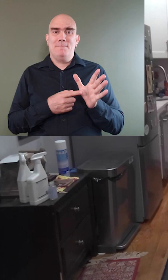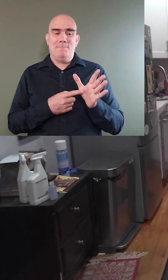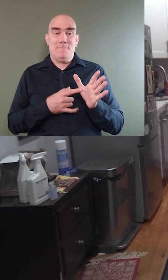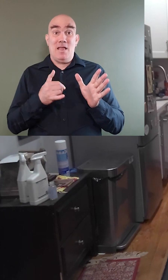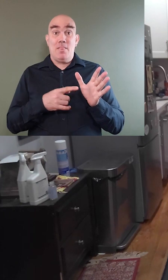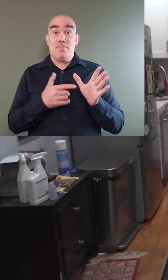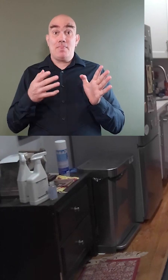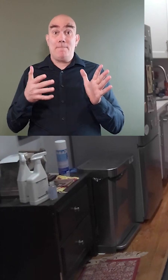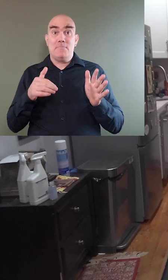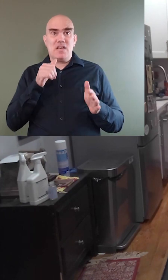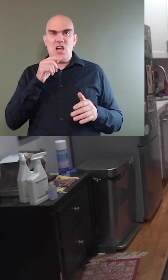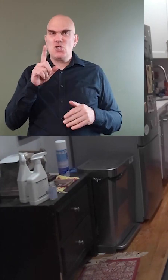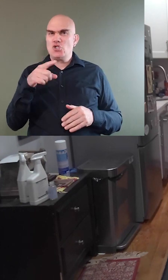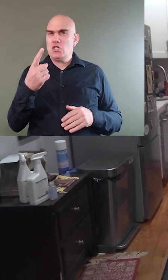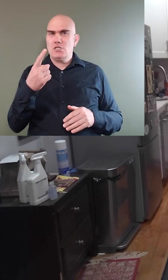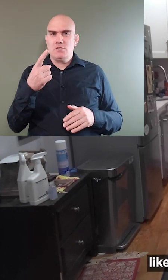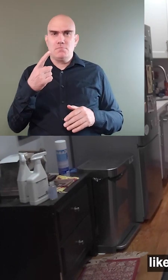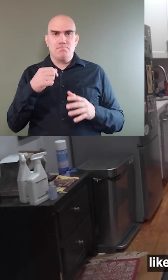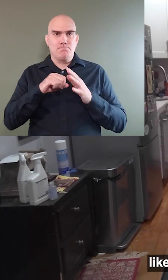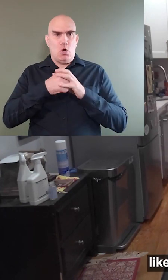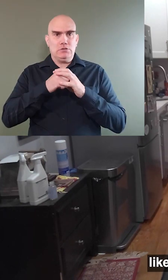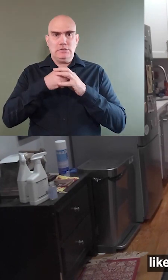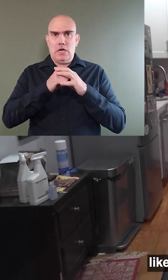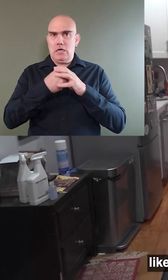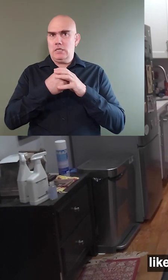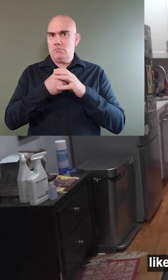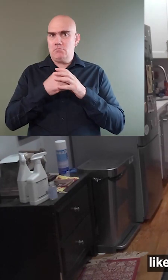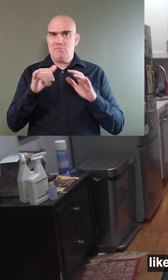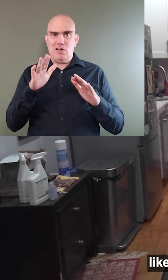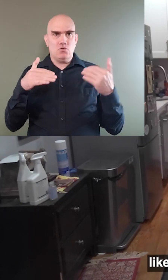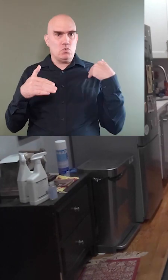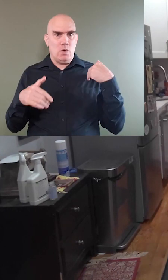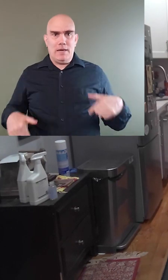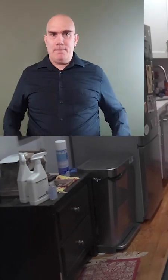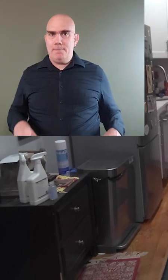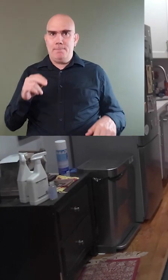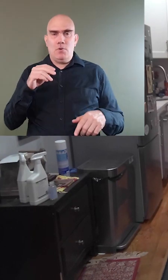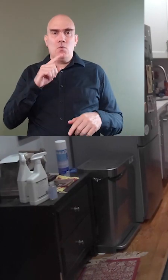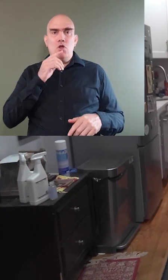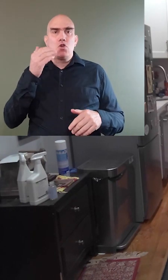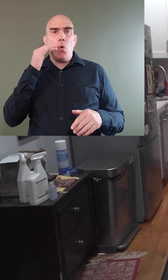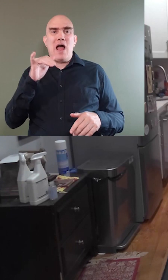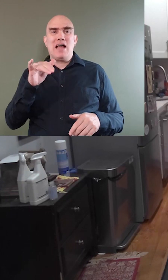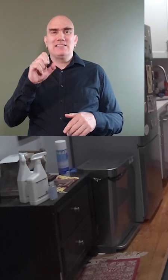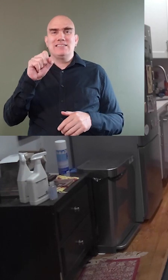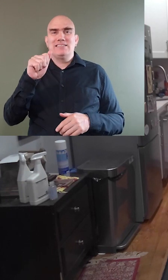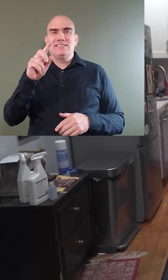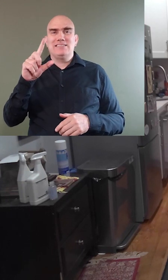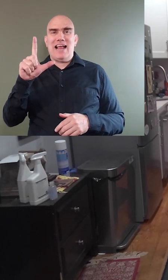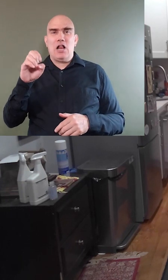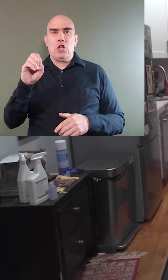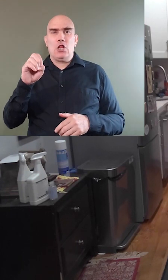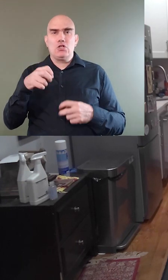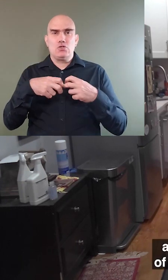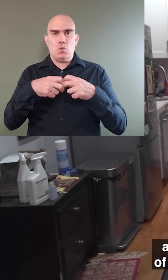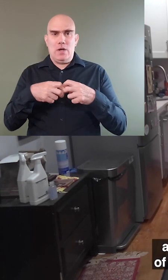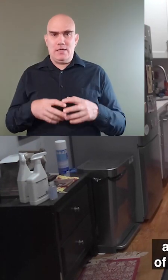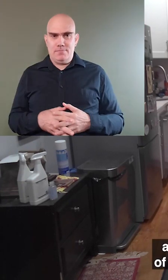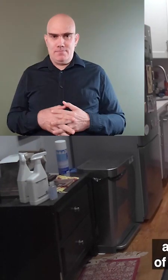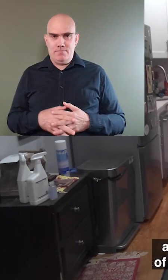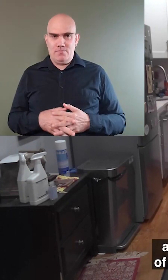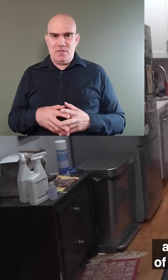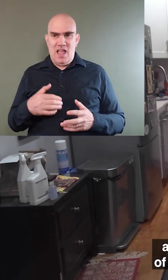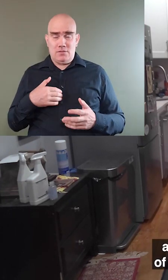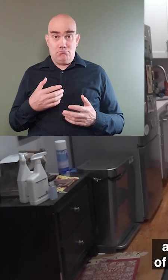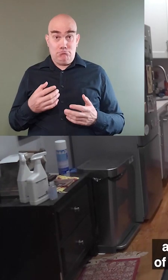the thumb is not a ball and socket joint like your shoulder or your hip. It is what's known as a saddle joint, and it has